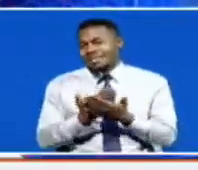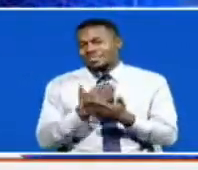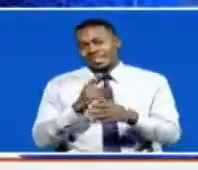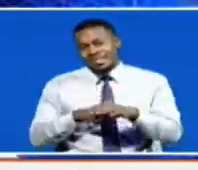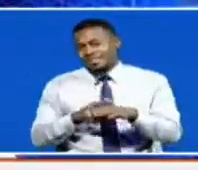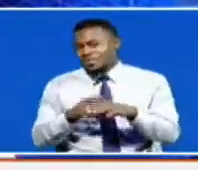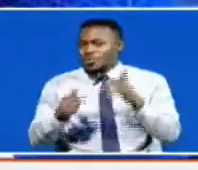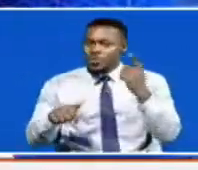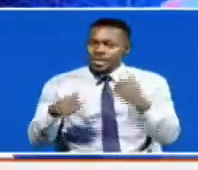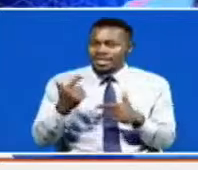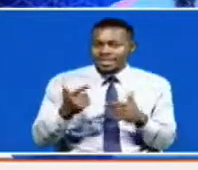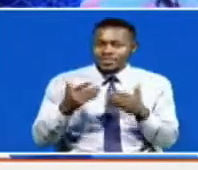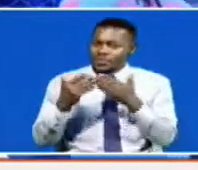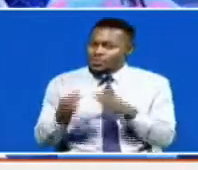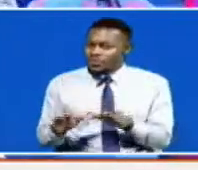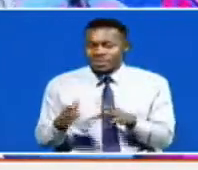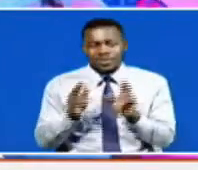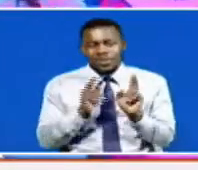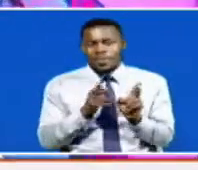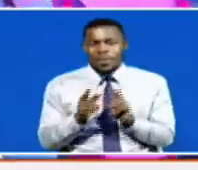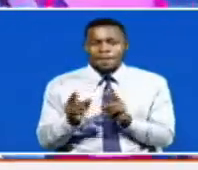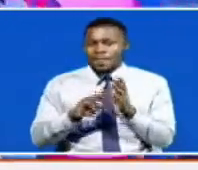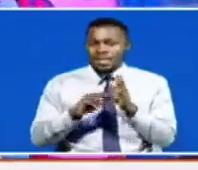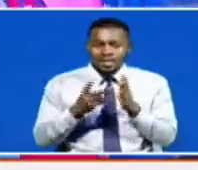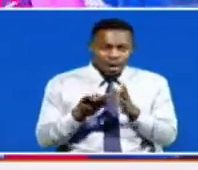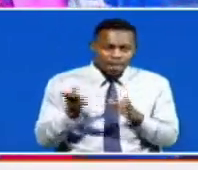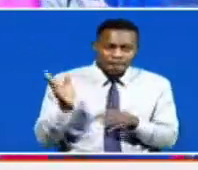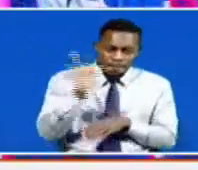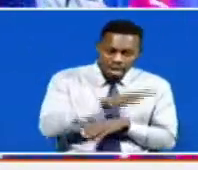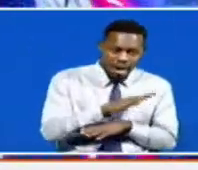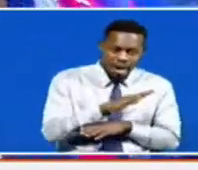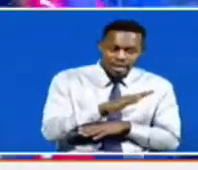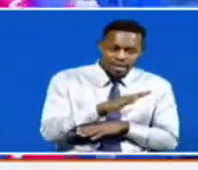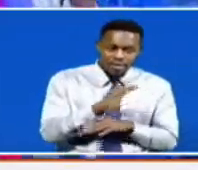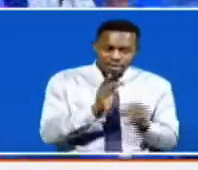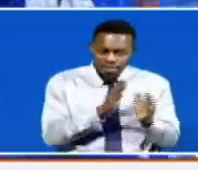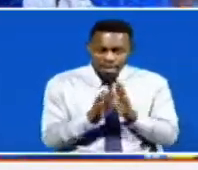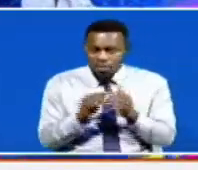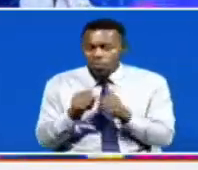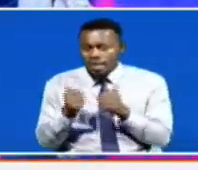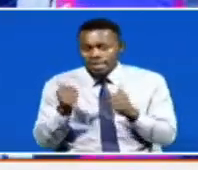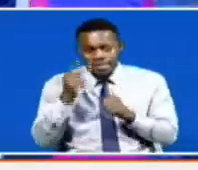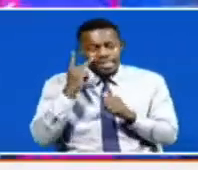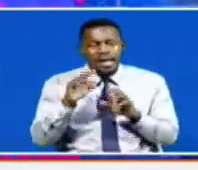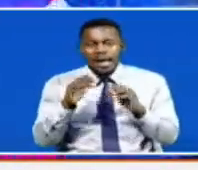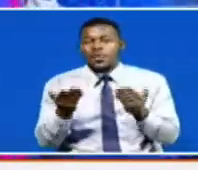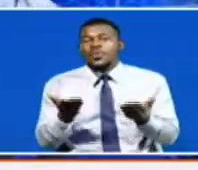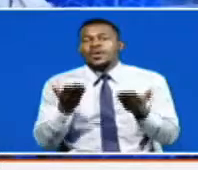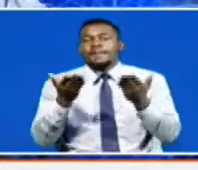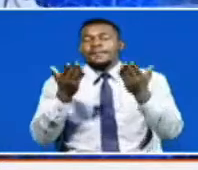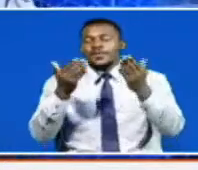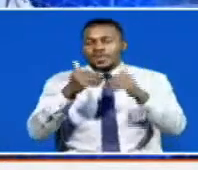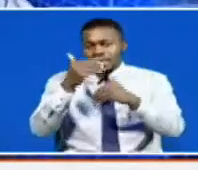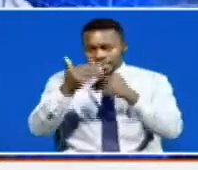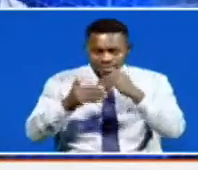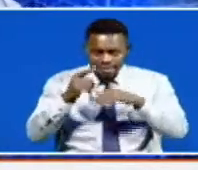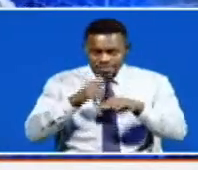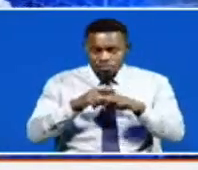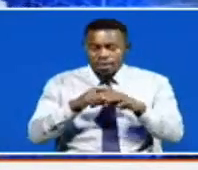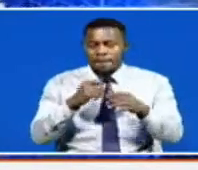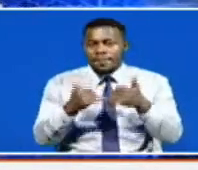So nafikiri, wacha turudi kwa drawing board, tuangalie vile tunaweza organize game ina come next, tuone vile tunaweza approach your